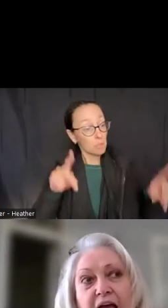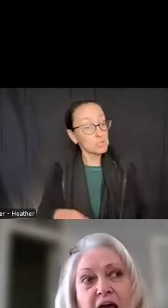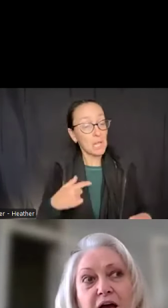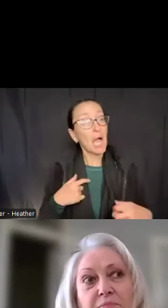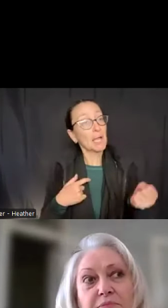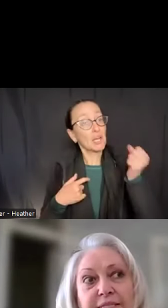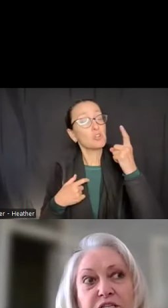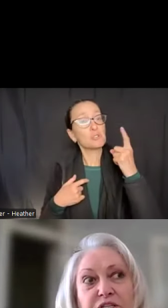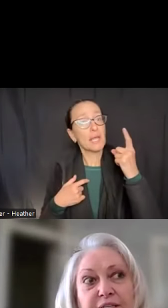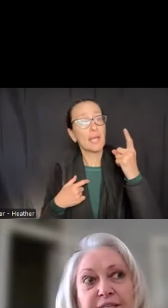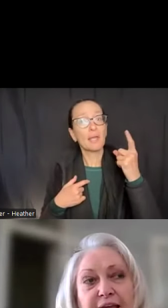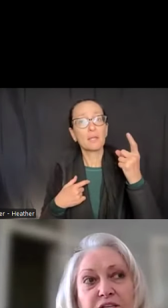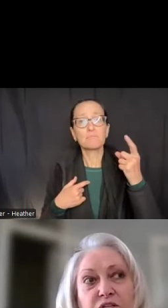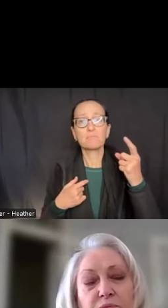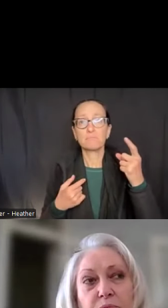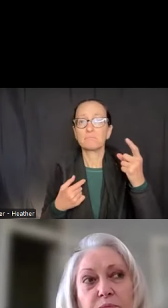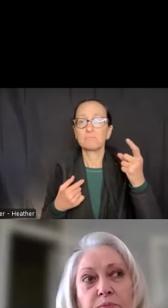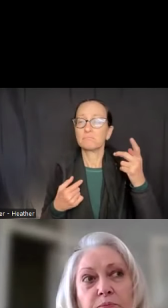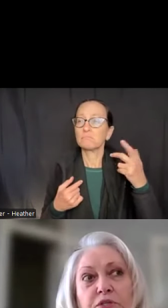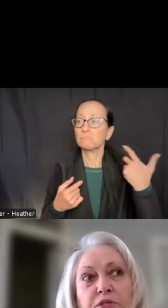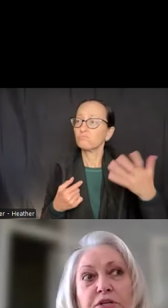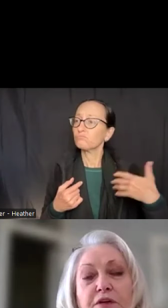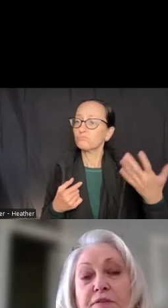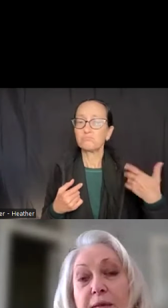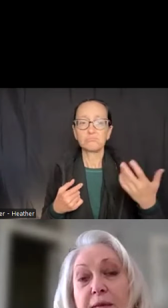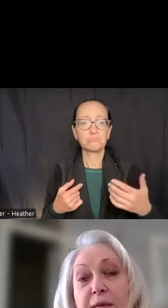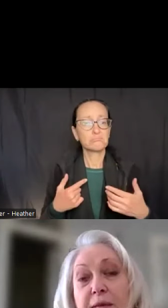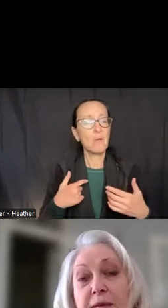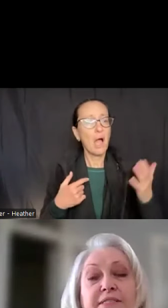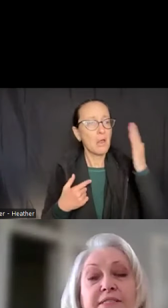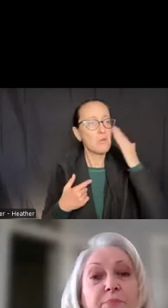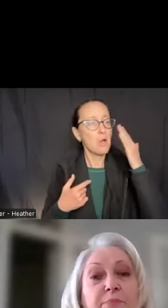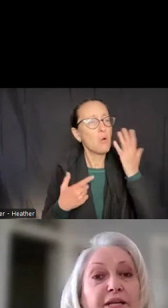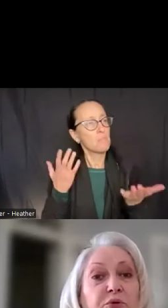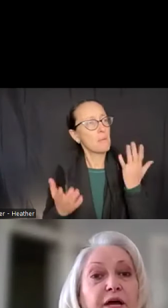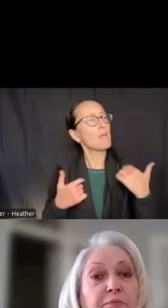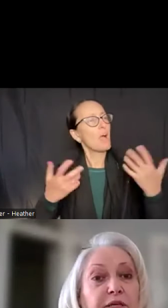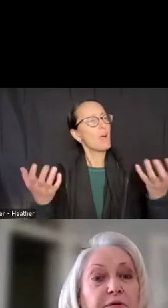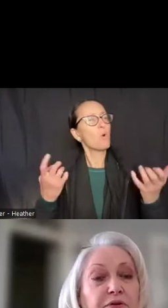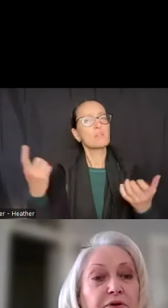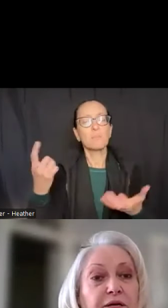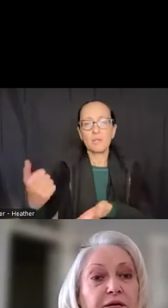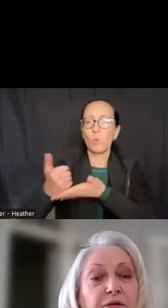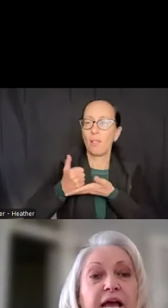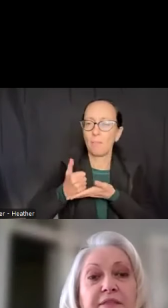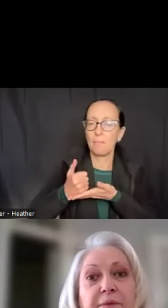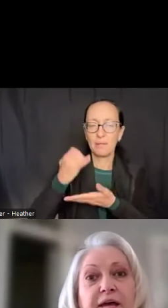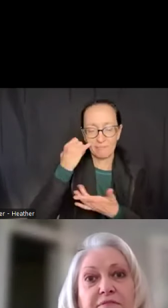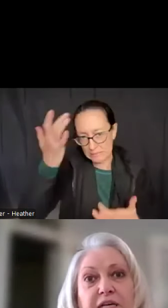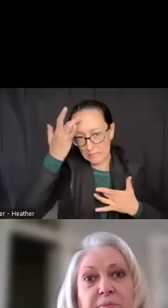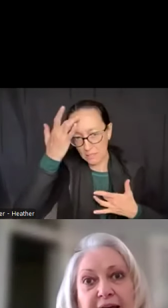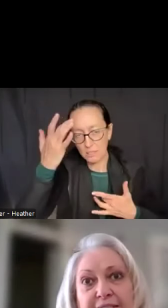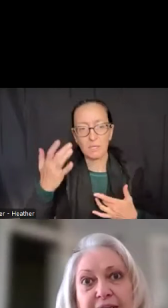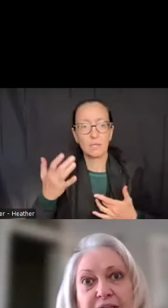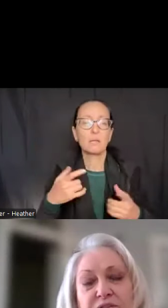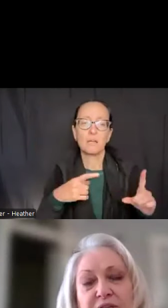understand decisions and to to know that they might want somebody to help them if they're ill, then they might